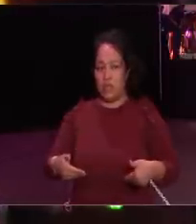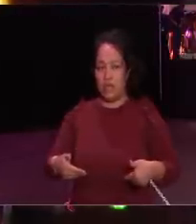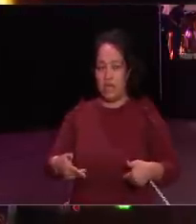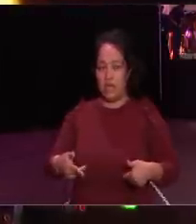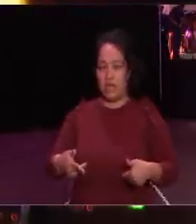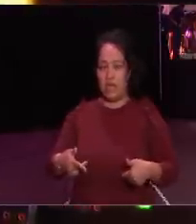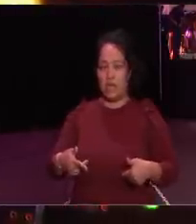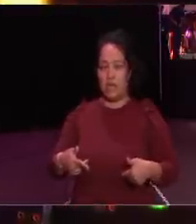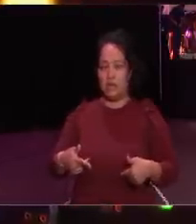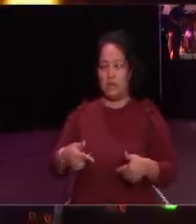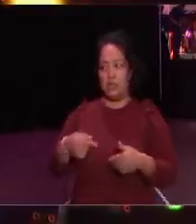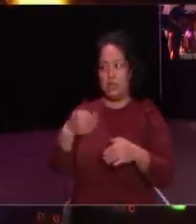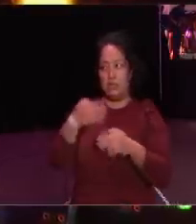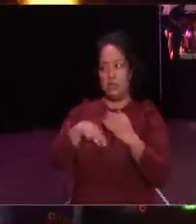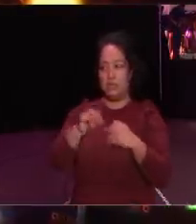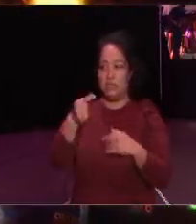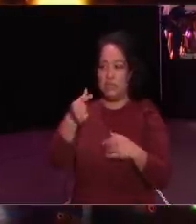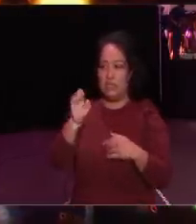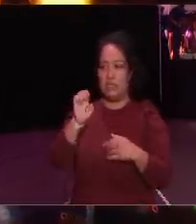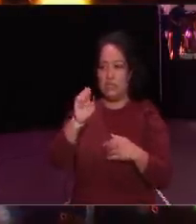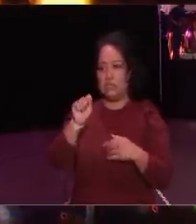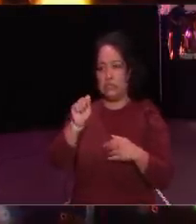get into the Getsemaní.